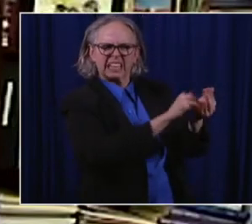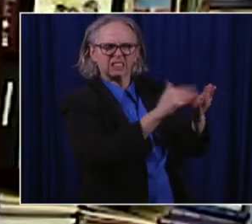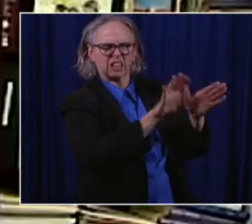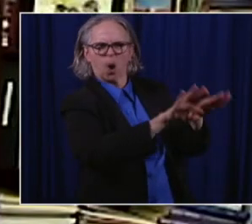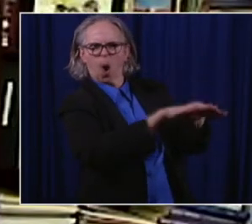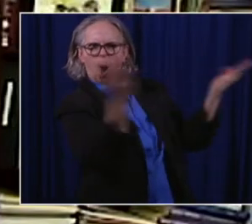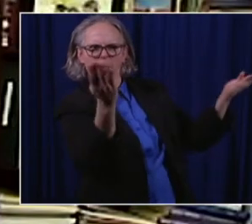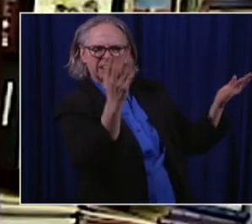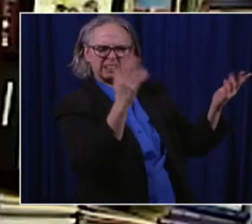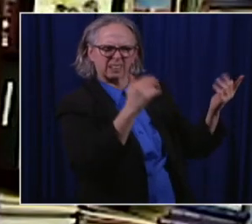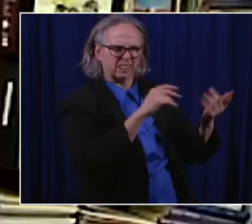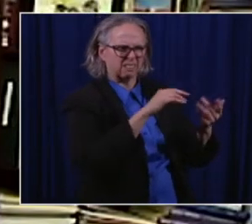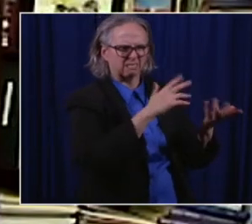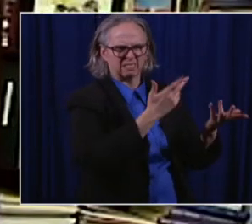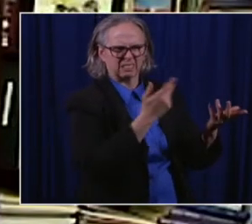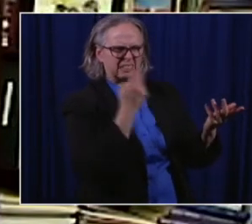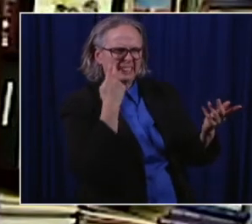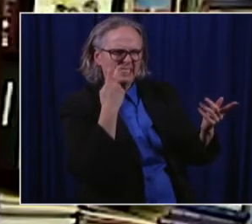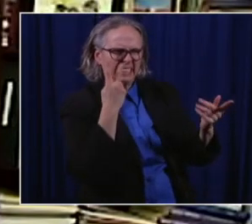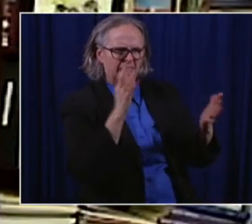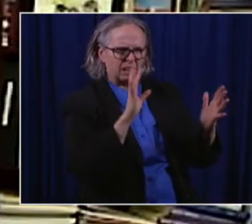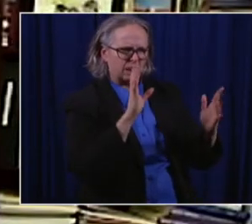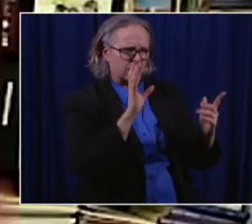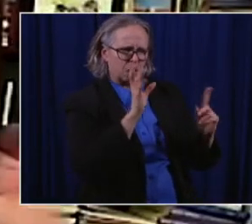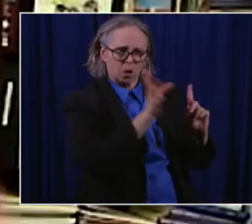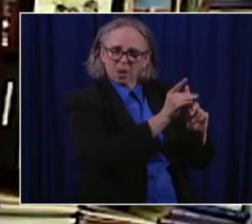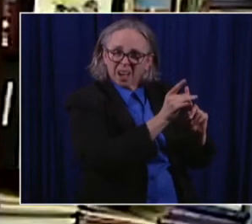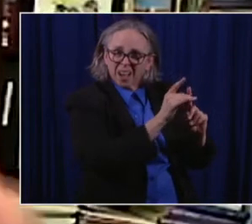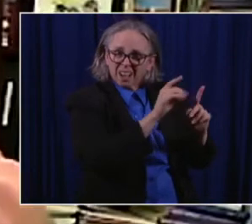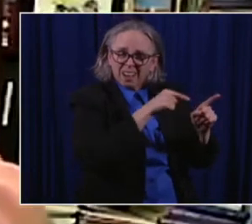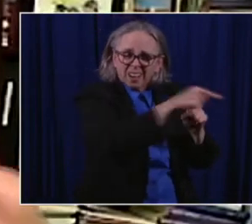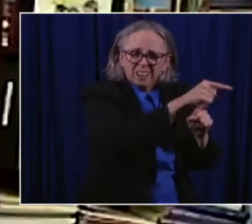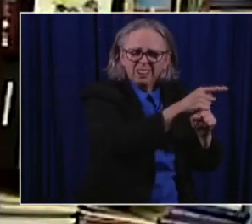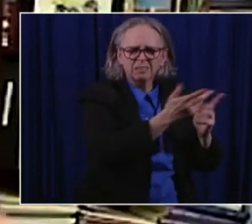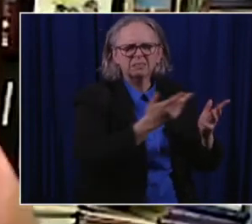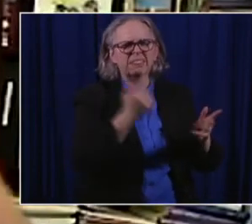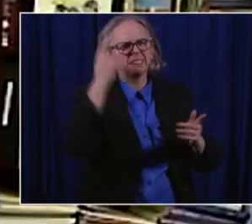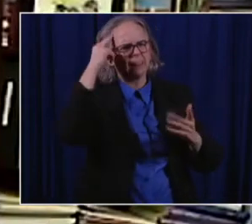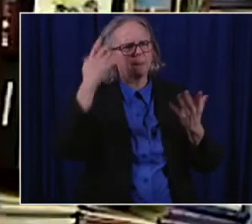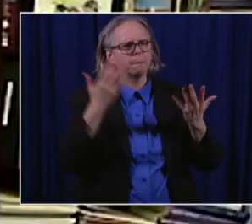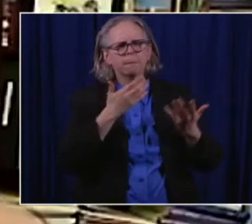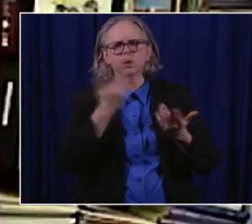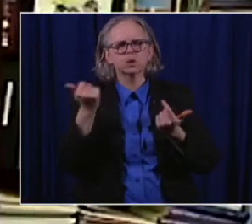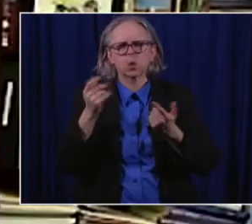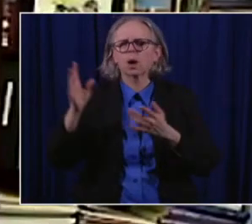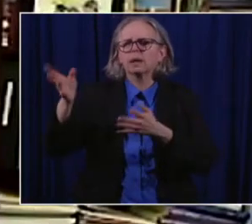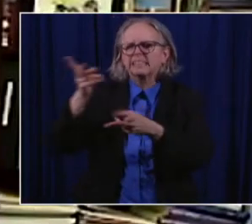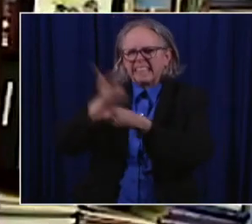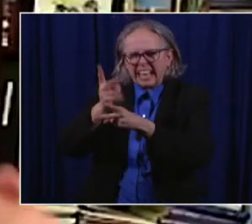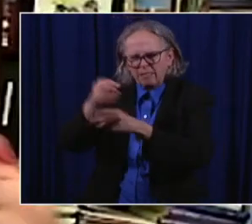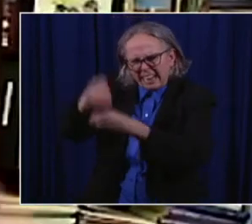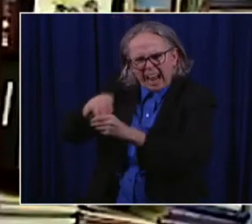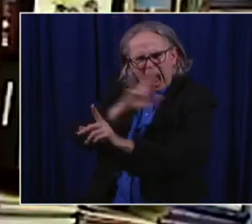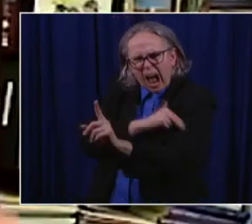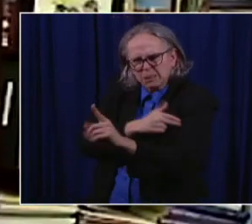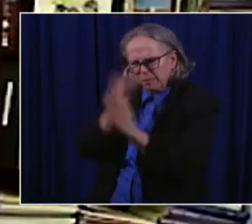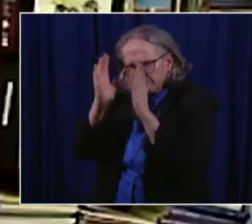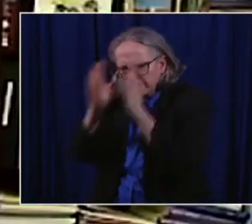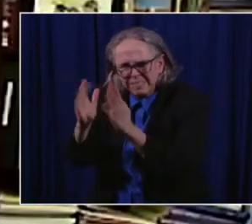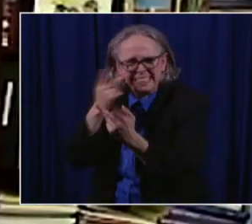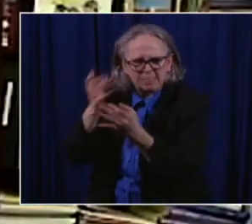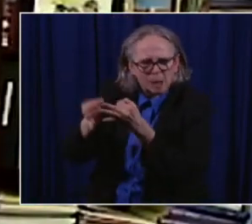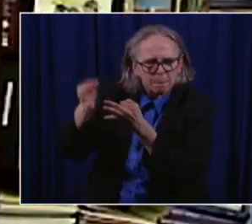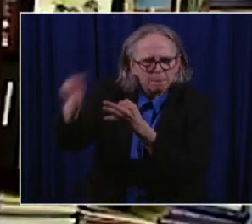patients. We think there is still capacity, but it's the decisions to open up that capacity on site get more and